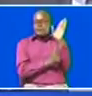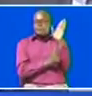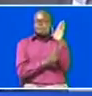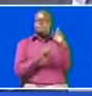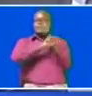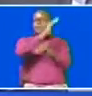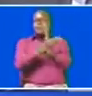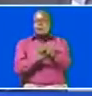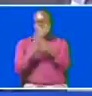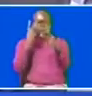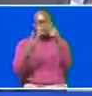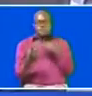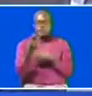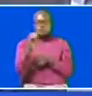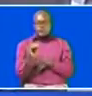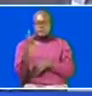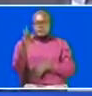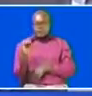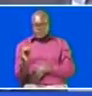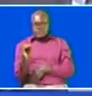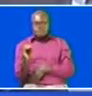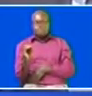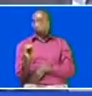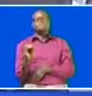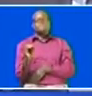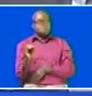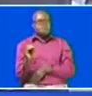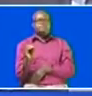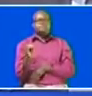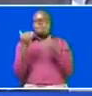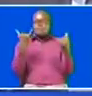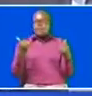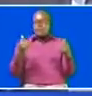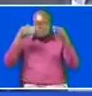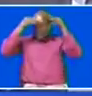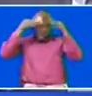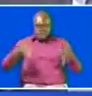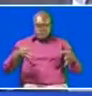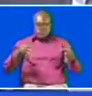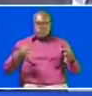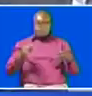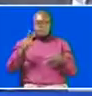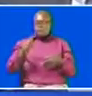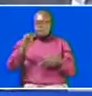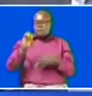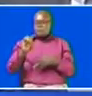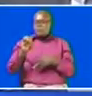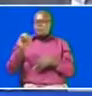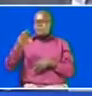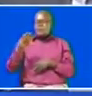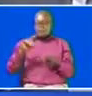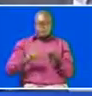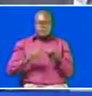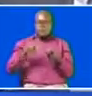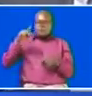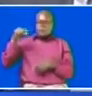Vision 2030. It is now the decision of NEC PG of the Wiper